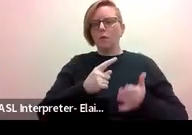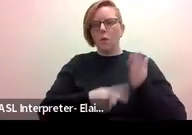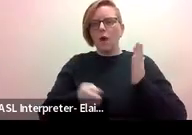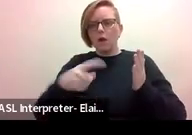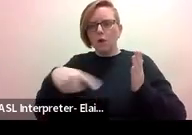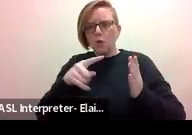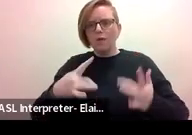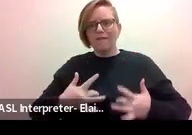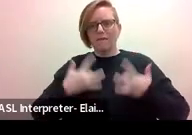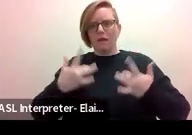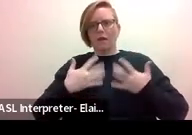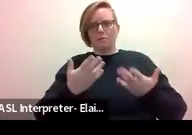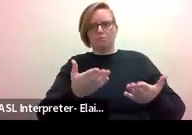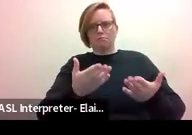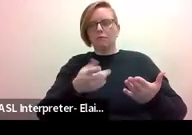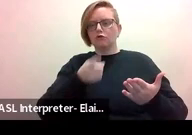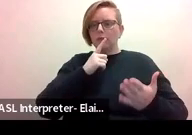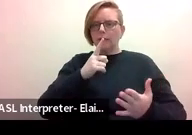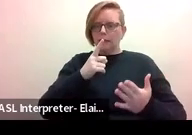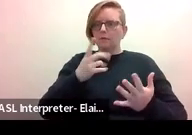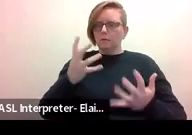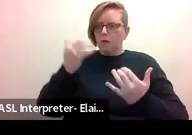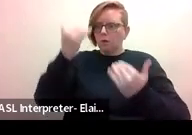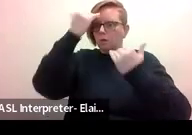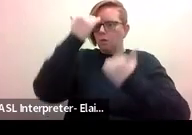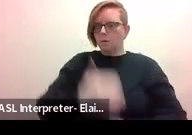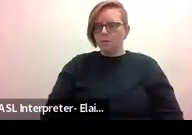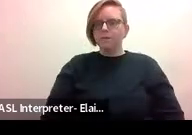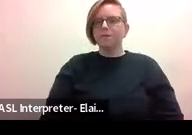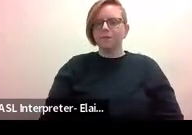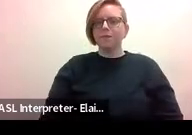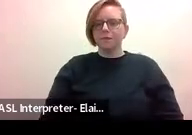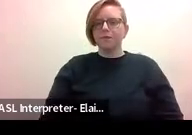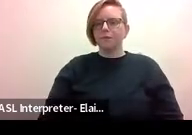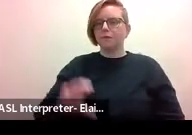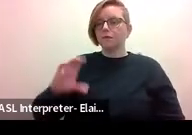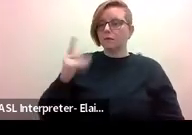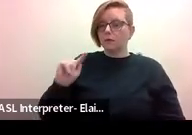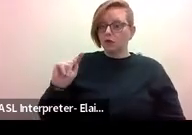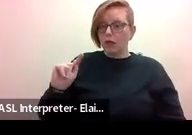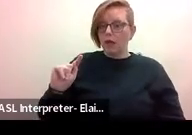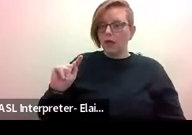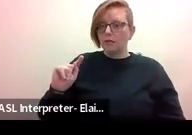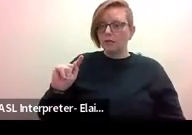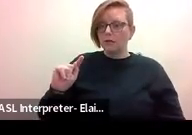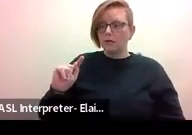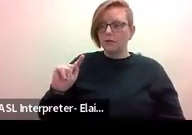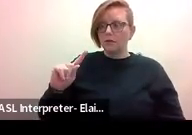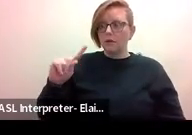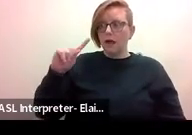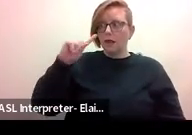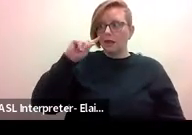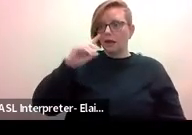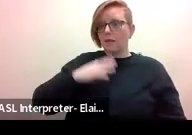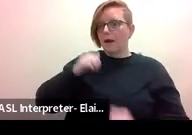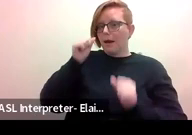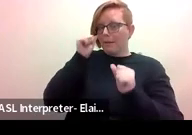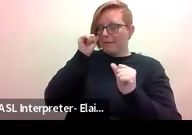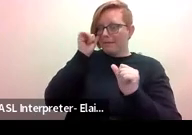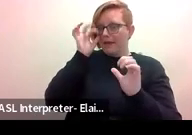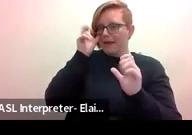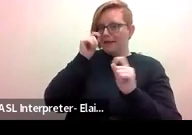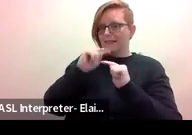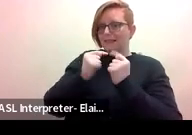interested in that as well. And in the chat box, I believe that my fabulous team has dropped in.